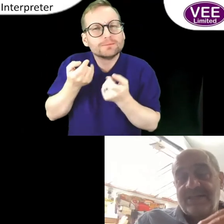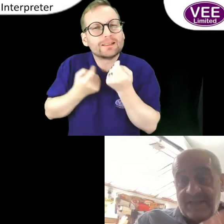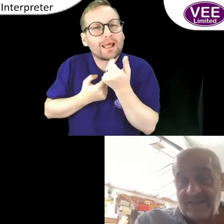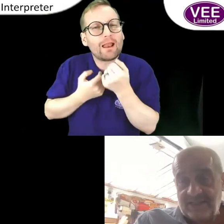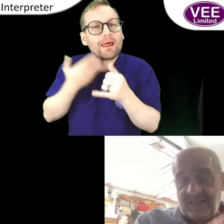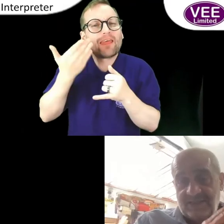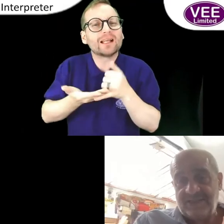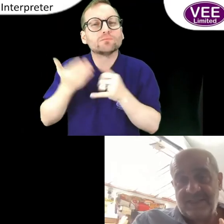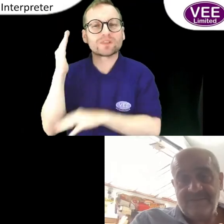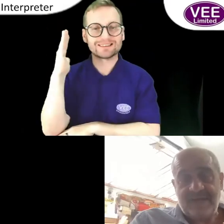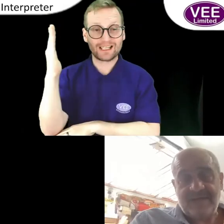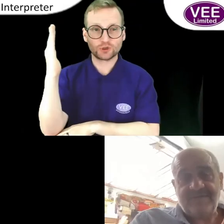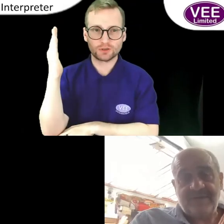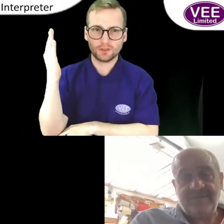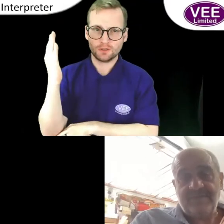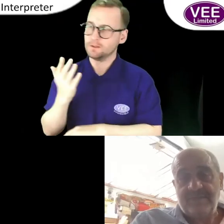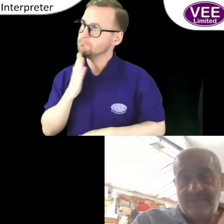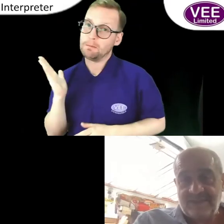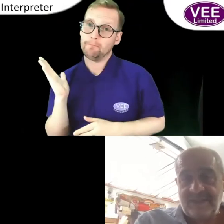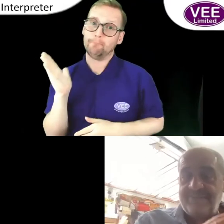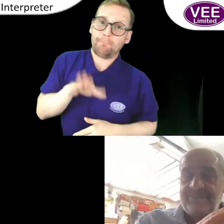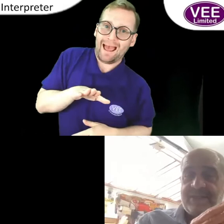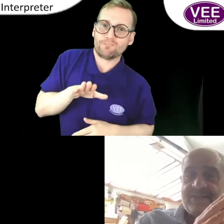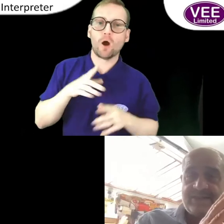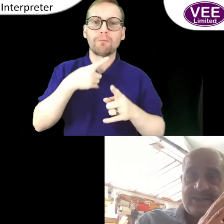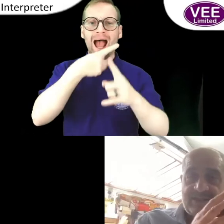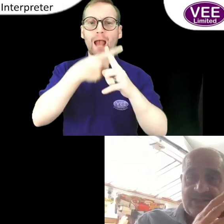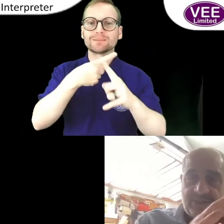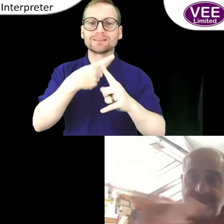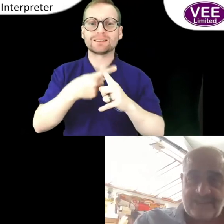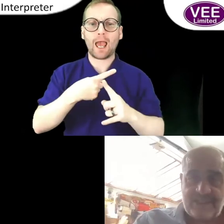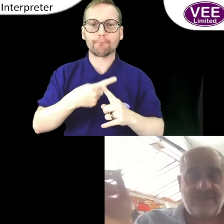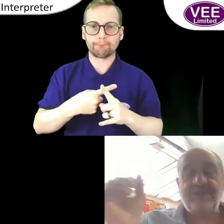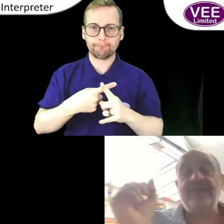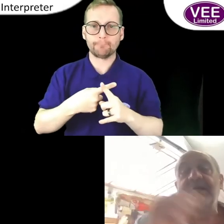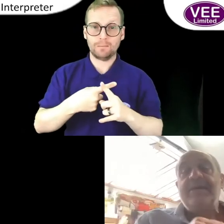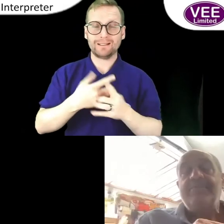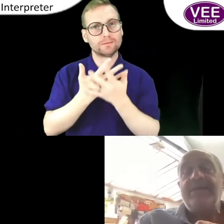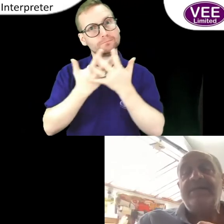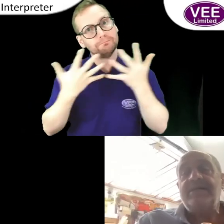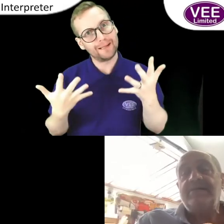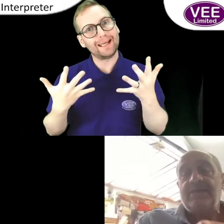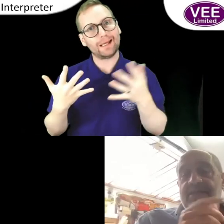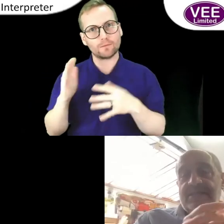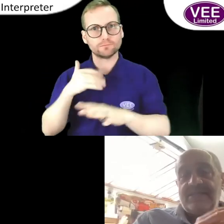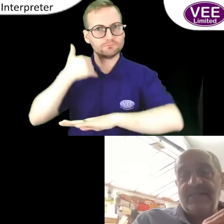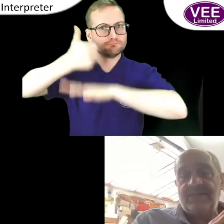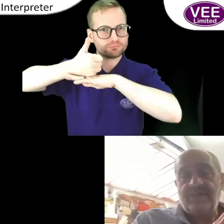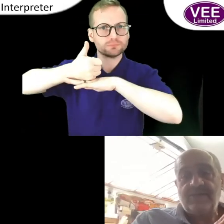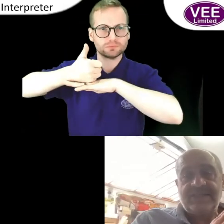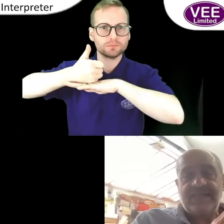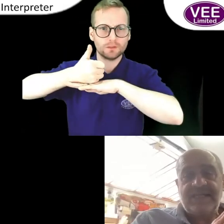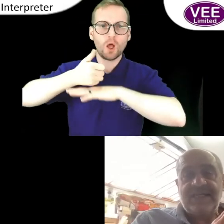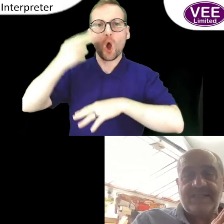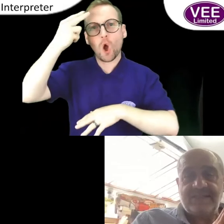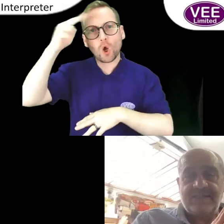are currently, I just came back from Amsterdam. They are in a huge installation made out of the installation